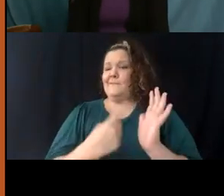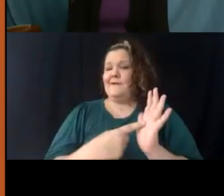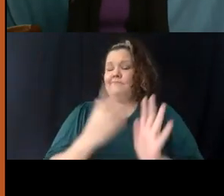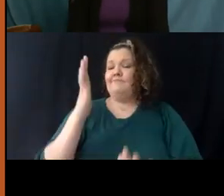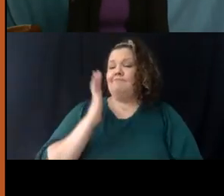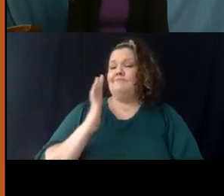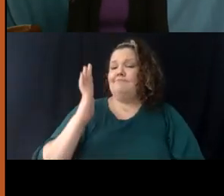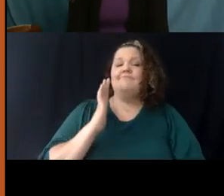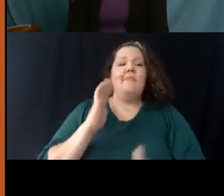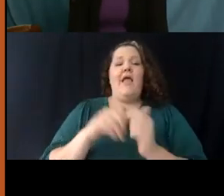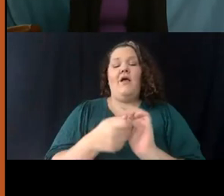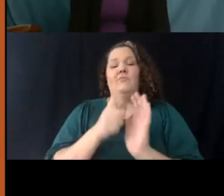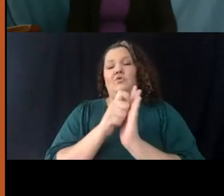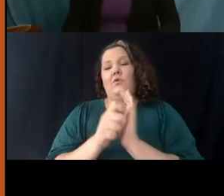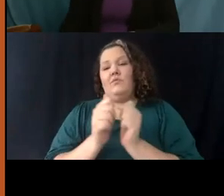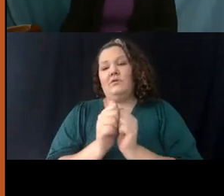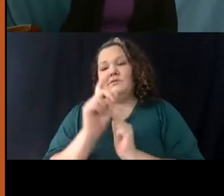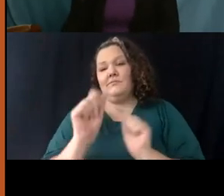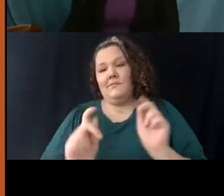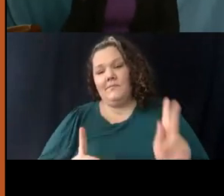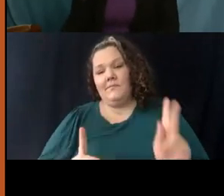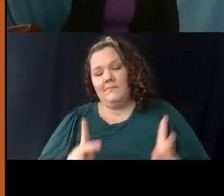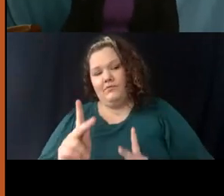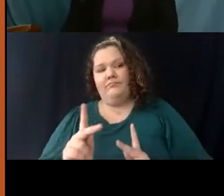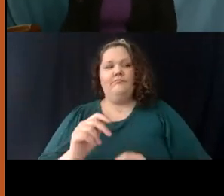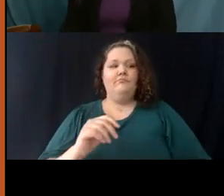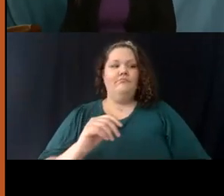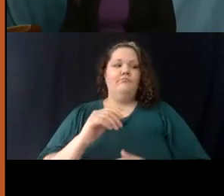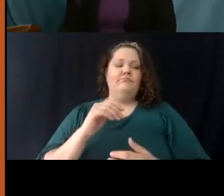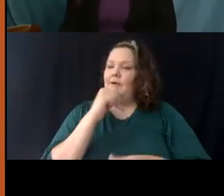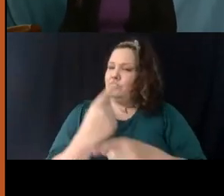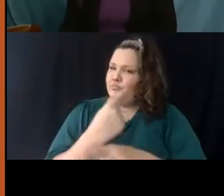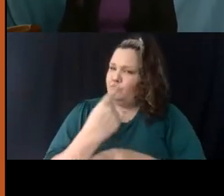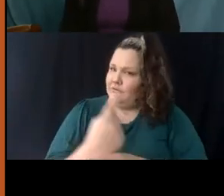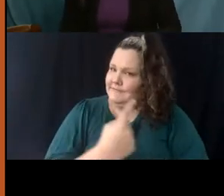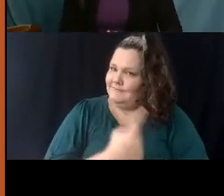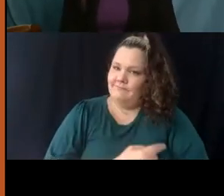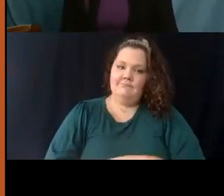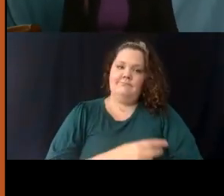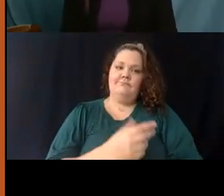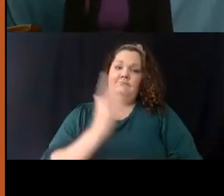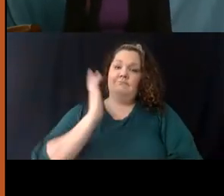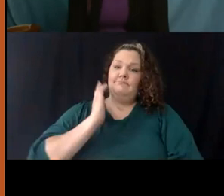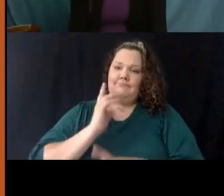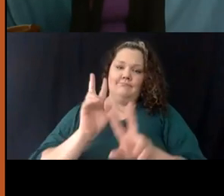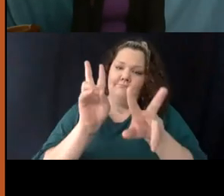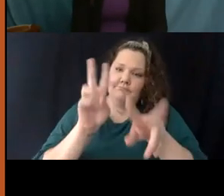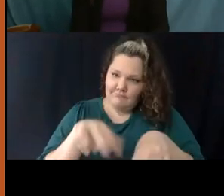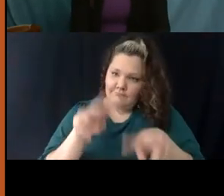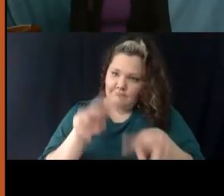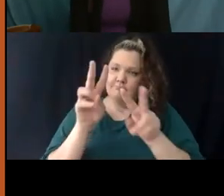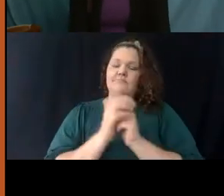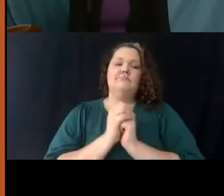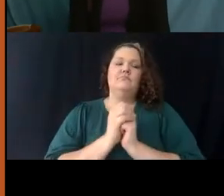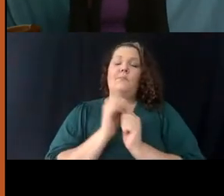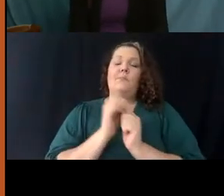And it's important to just mention that when you're looking at those resources, to look at when they were written and look at what time they were written, what